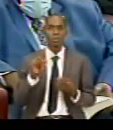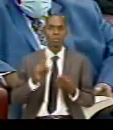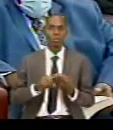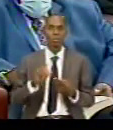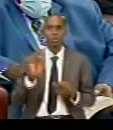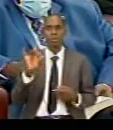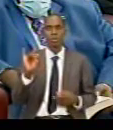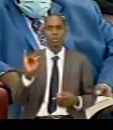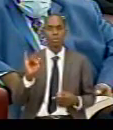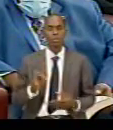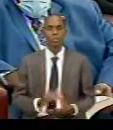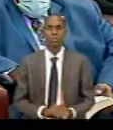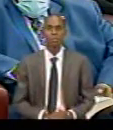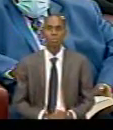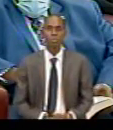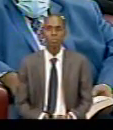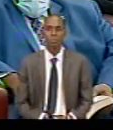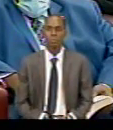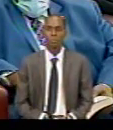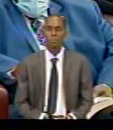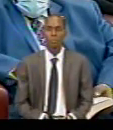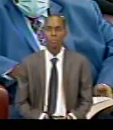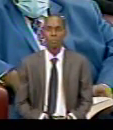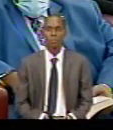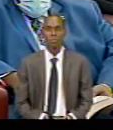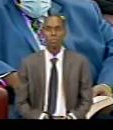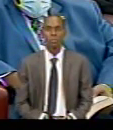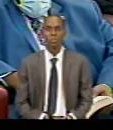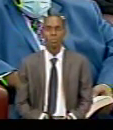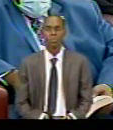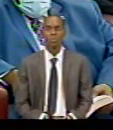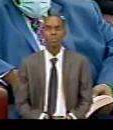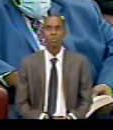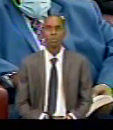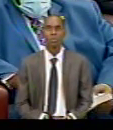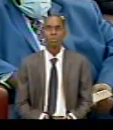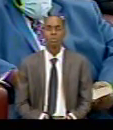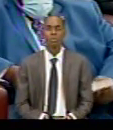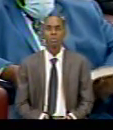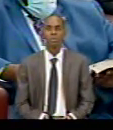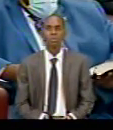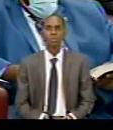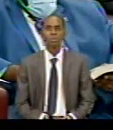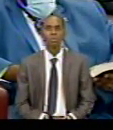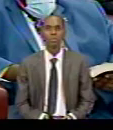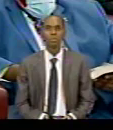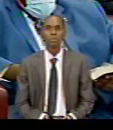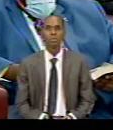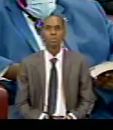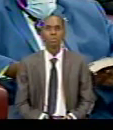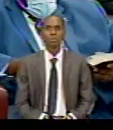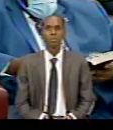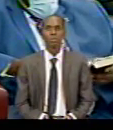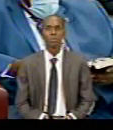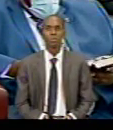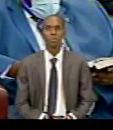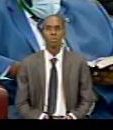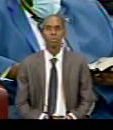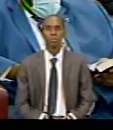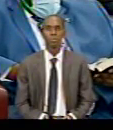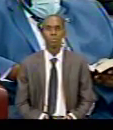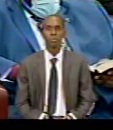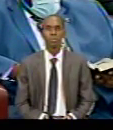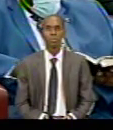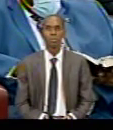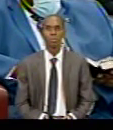to 18. But I would not have you to be ignorant, brethren, concerning them which are asleep, that we sorrow